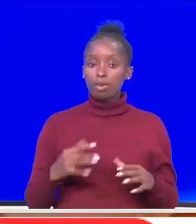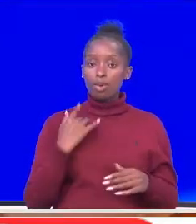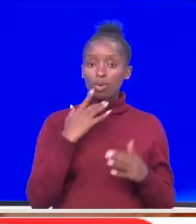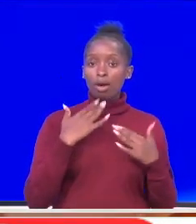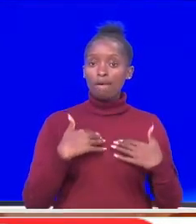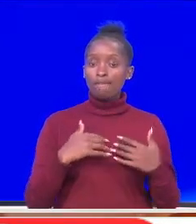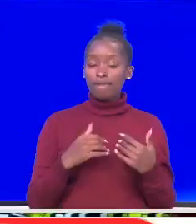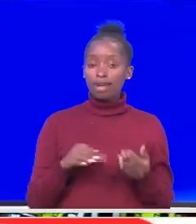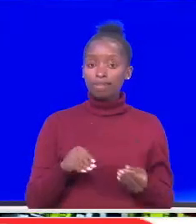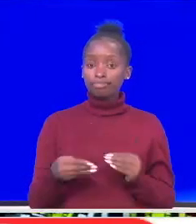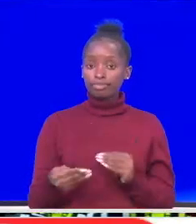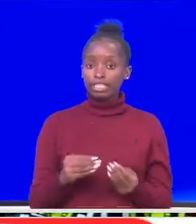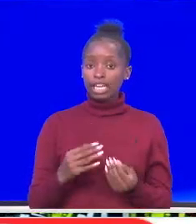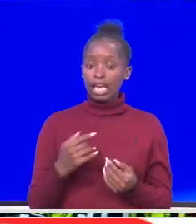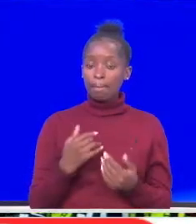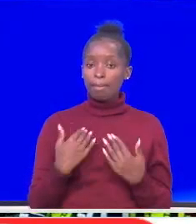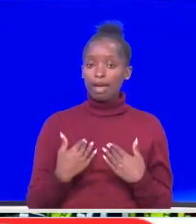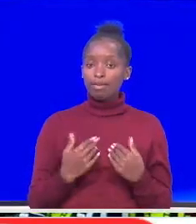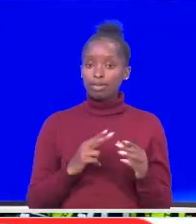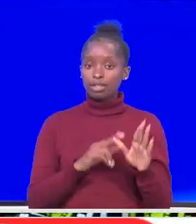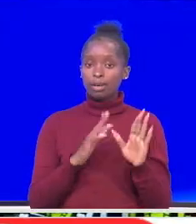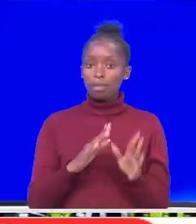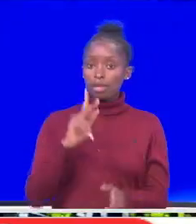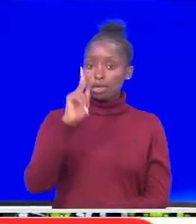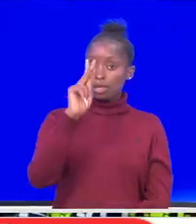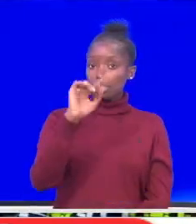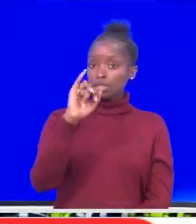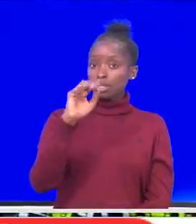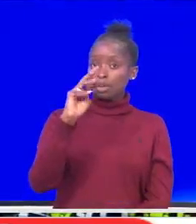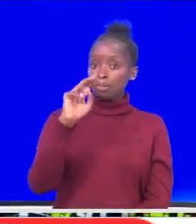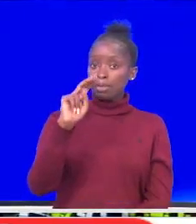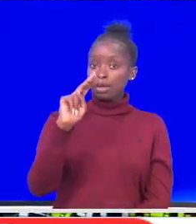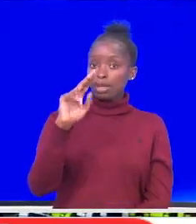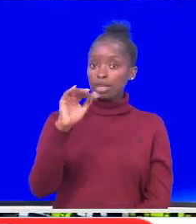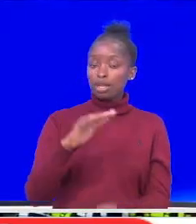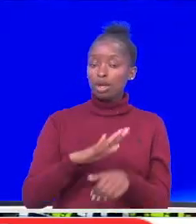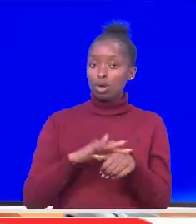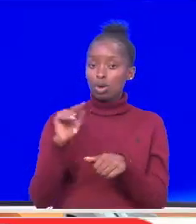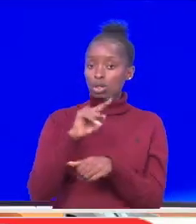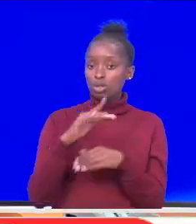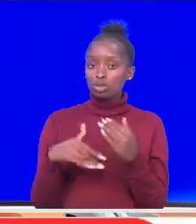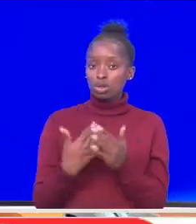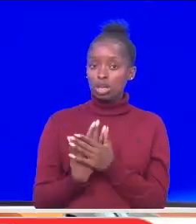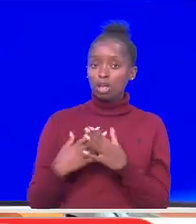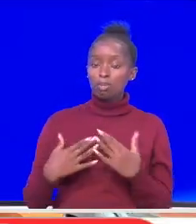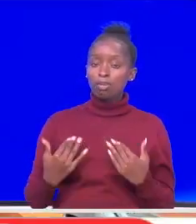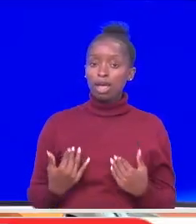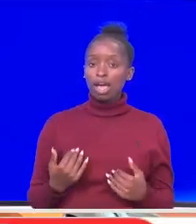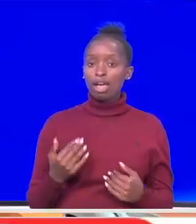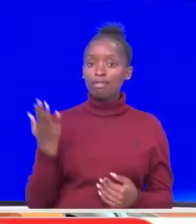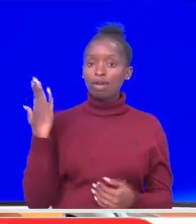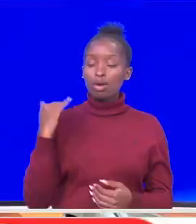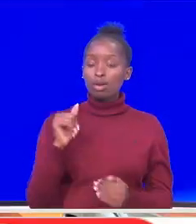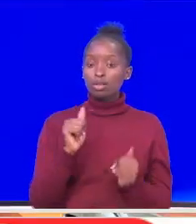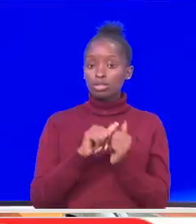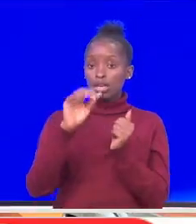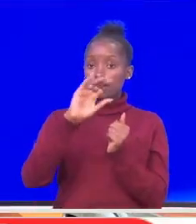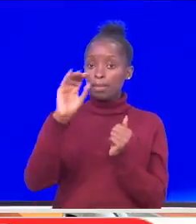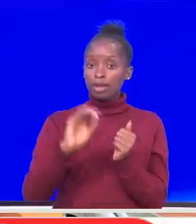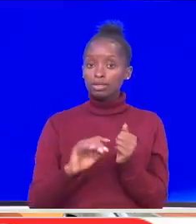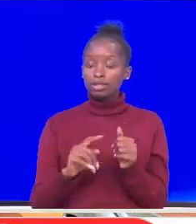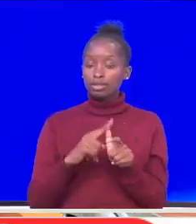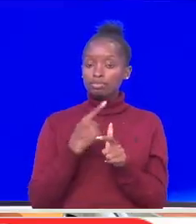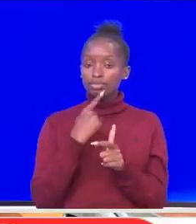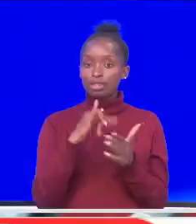by Molo Member of Parliament Kimani Kuria, calling on the legislators to amend the 10% initial deposit. This, the group says, will accommodate